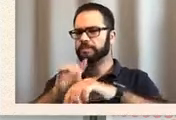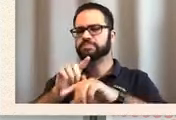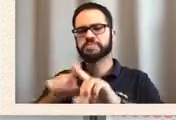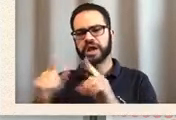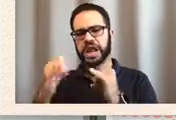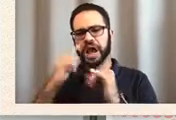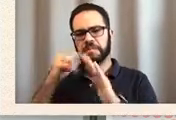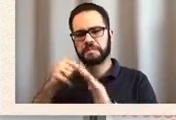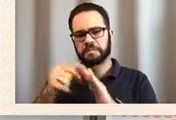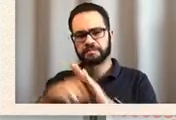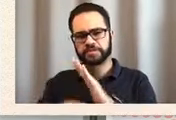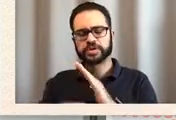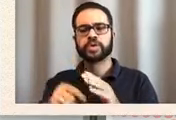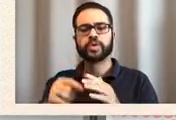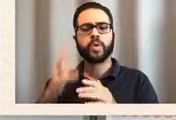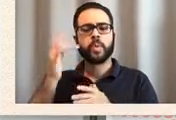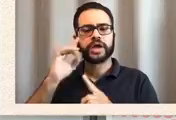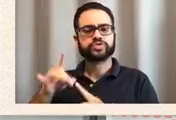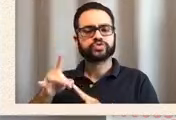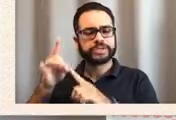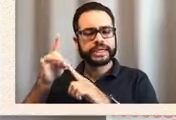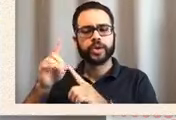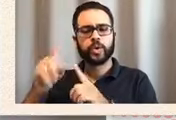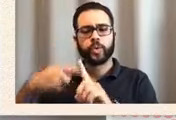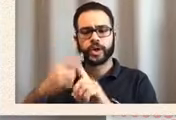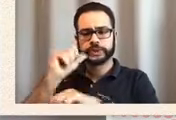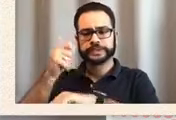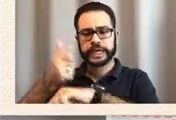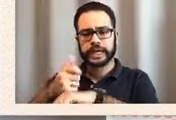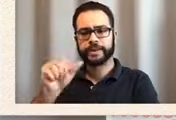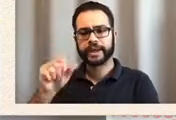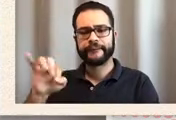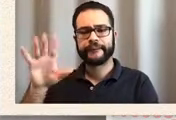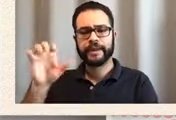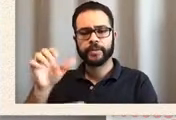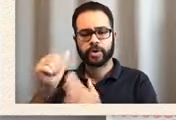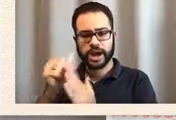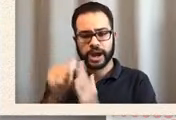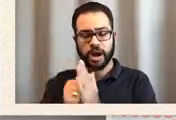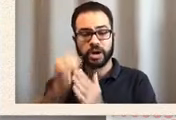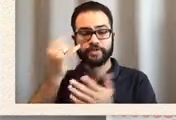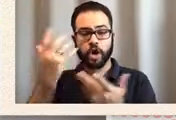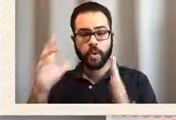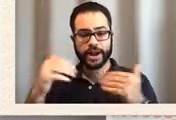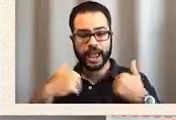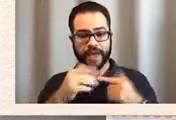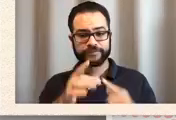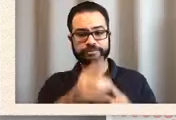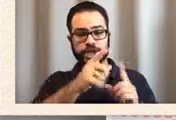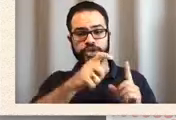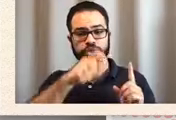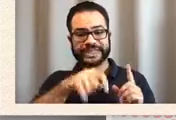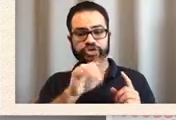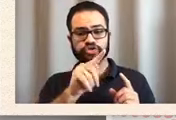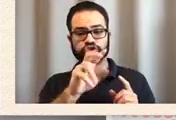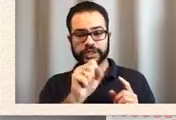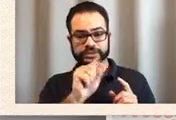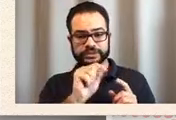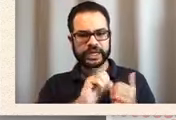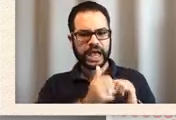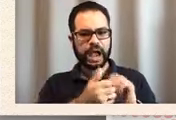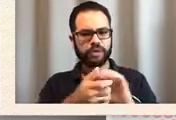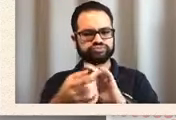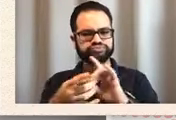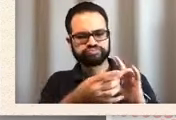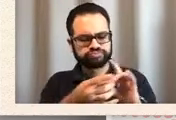unique is when you establish an ABLE account, if you already have a special needs trust set up, I would work with that attorney to make sure that